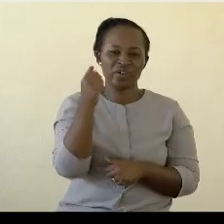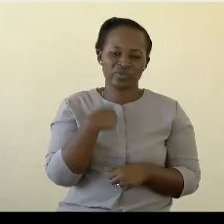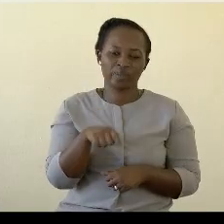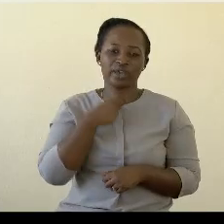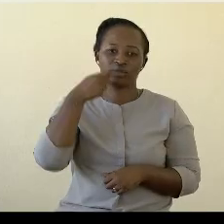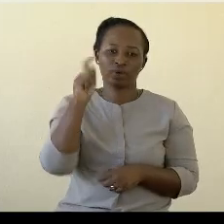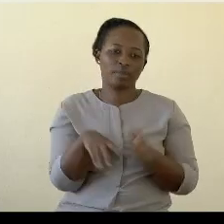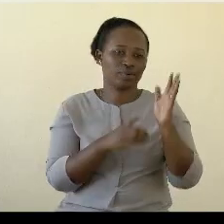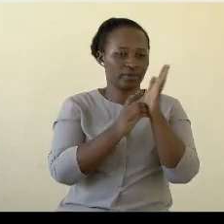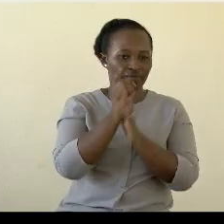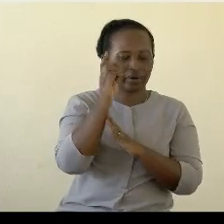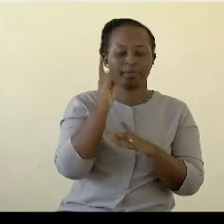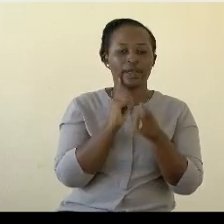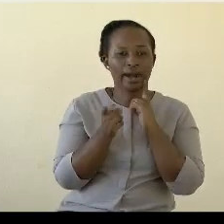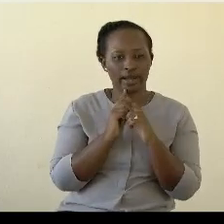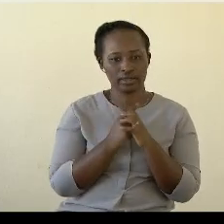develop curves between